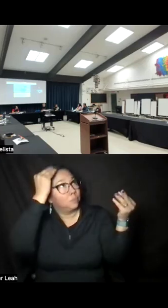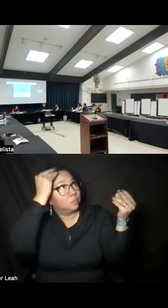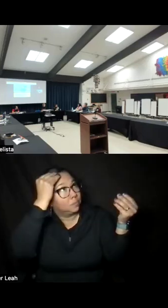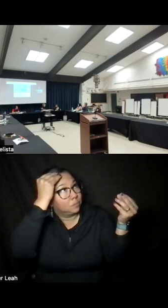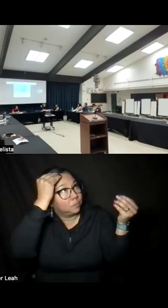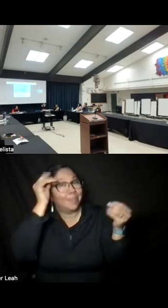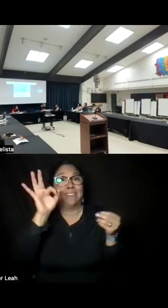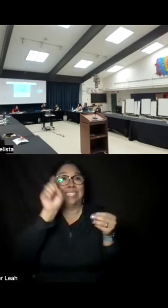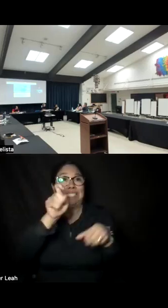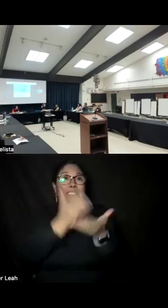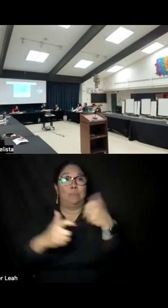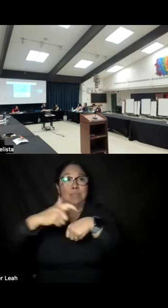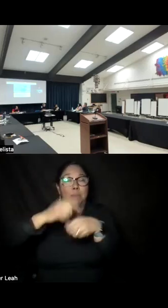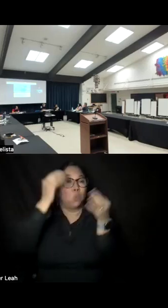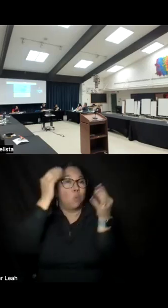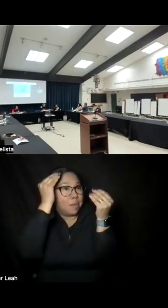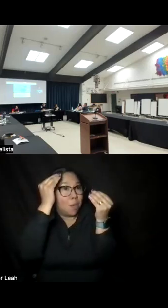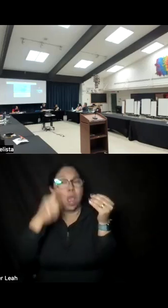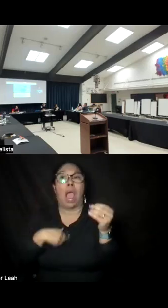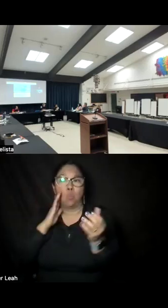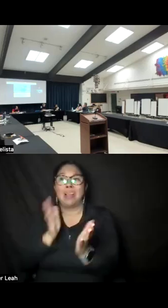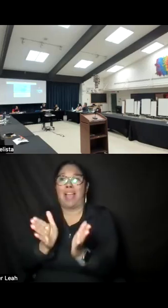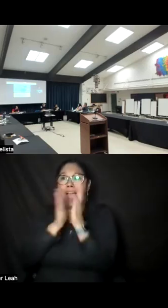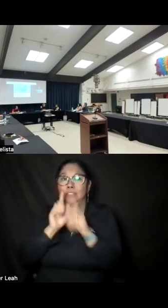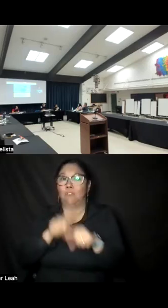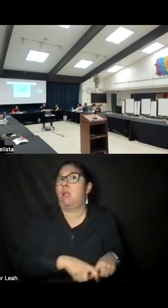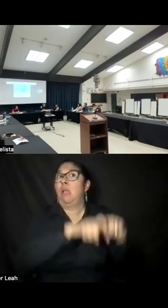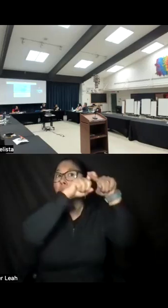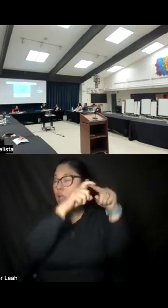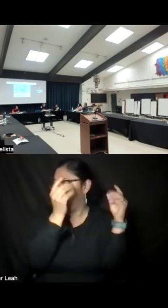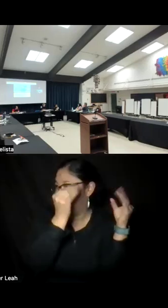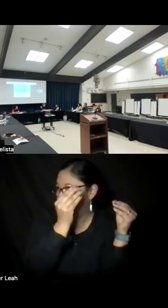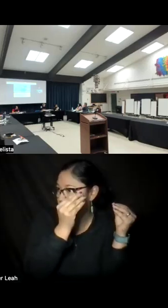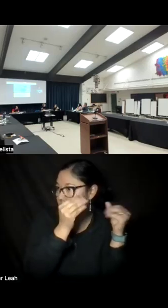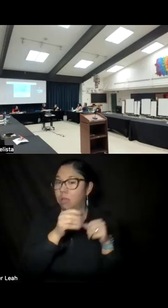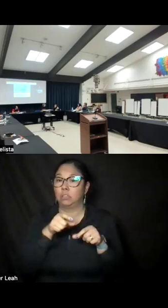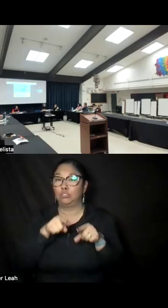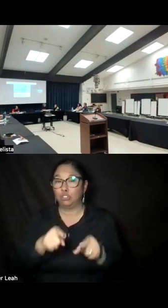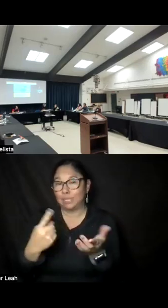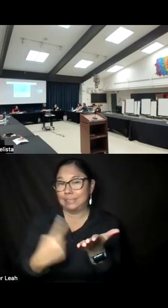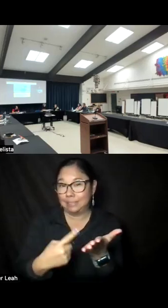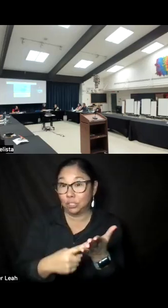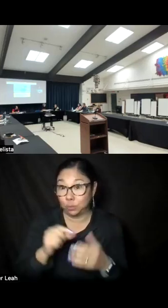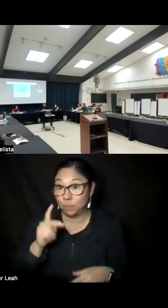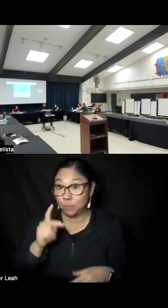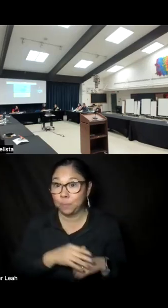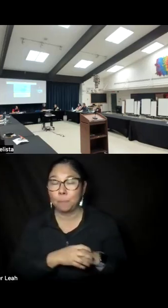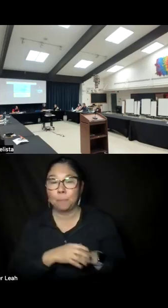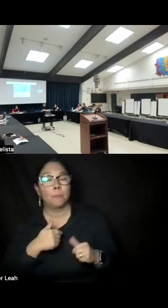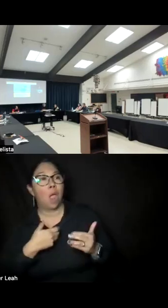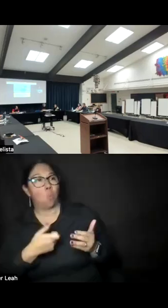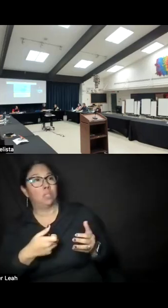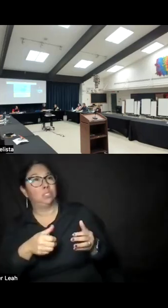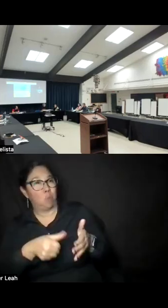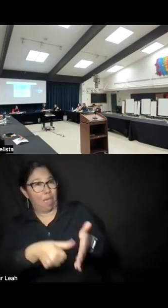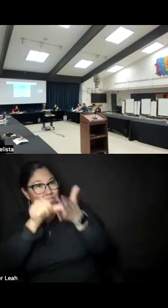for that as well. So just a little bit of kind of some formal ways that we do this session. And I just want to point out that in